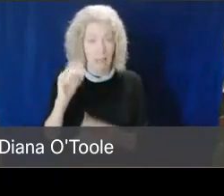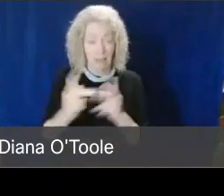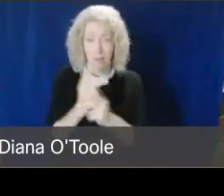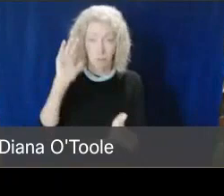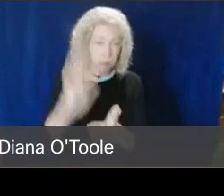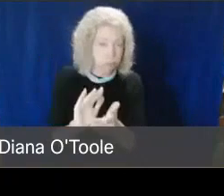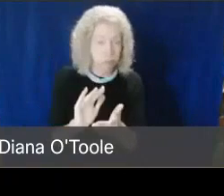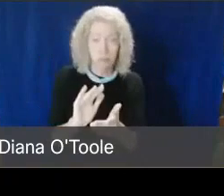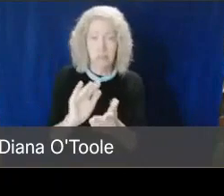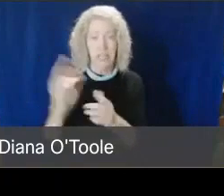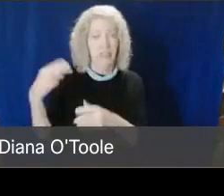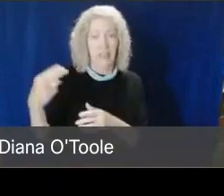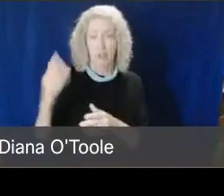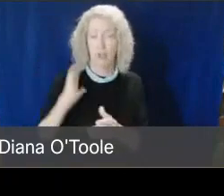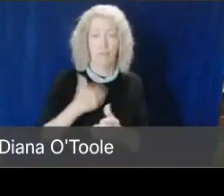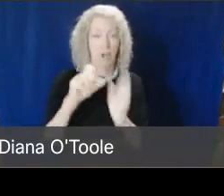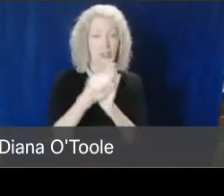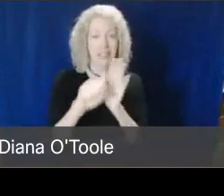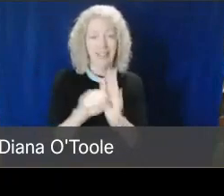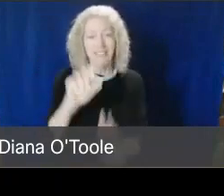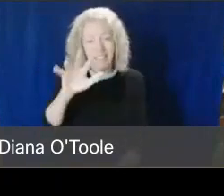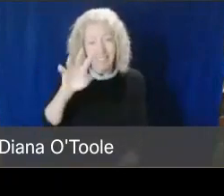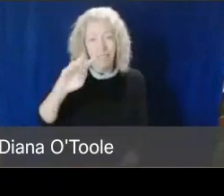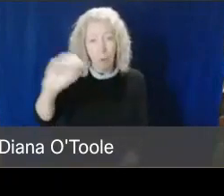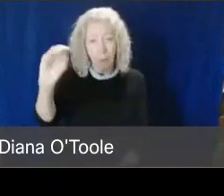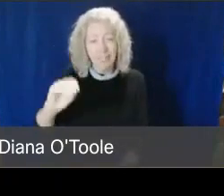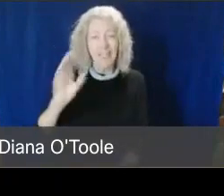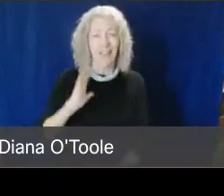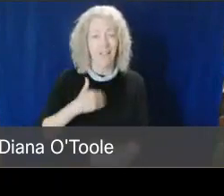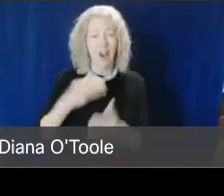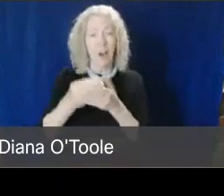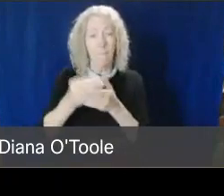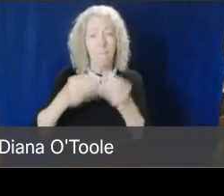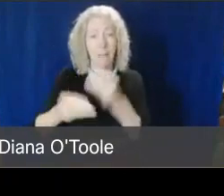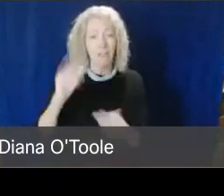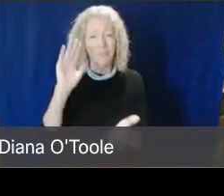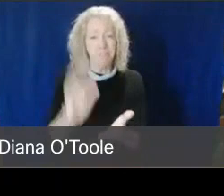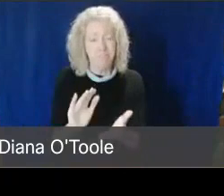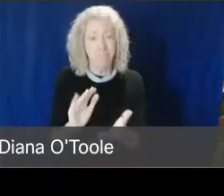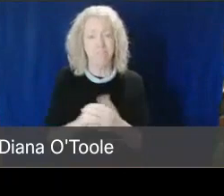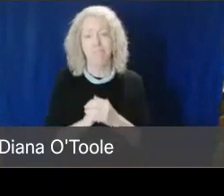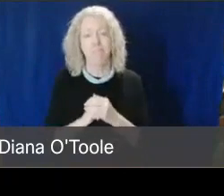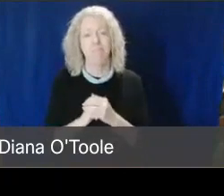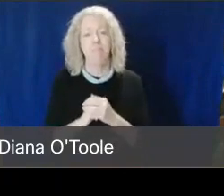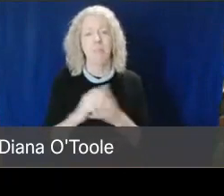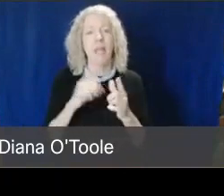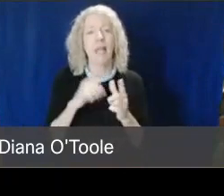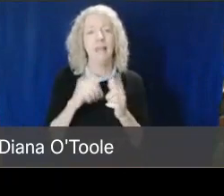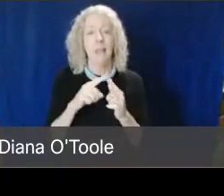So 54% of our budget was cut, and then they allocated CARES Act